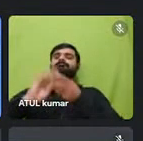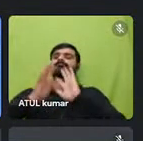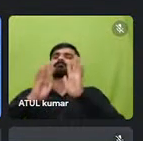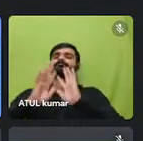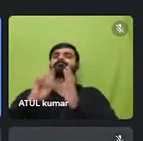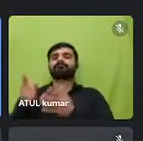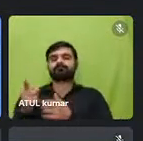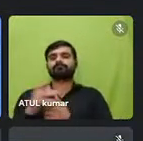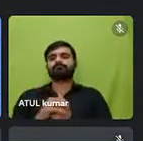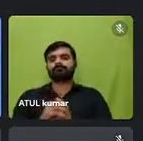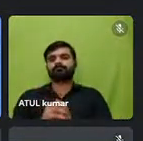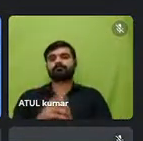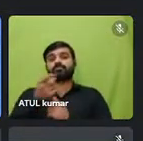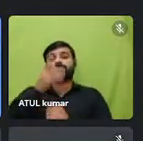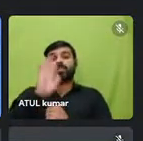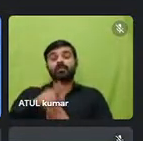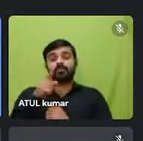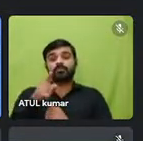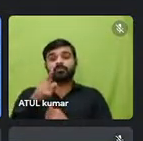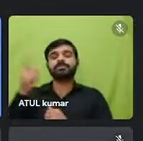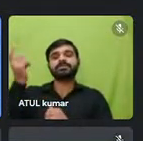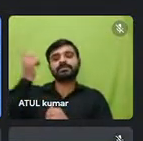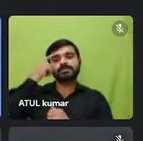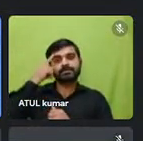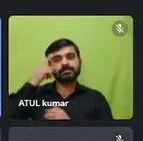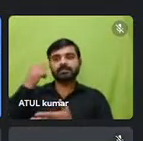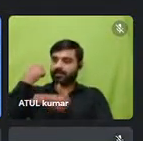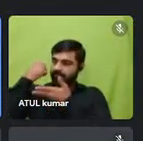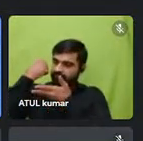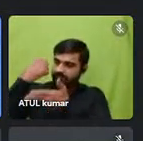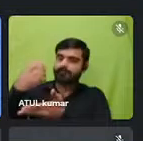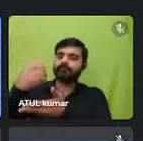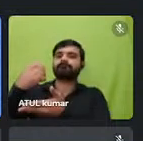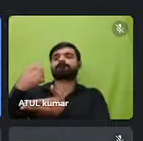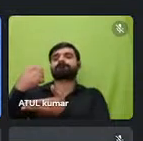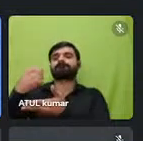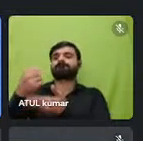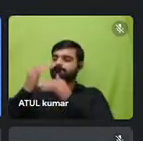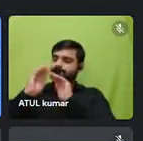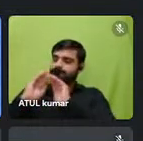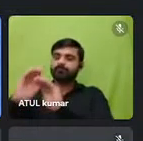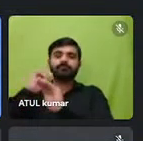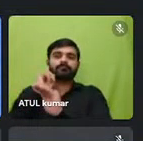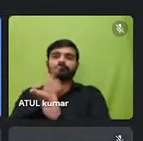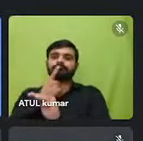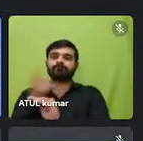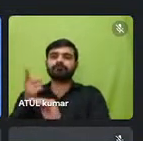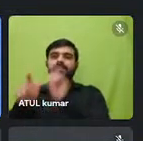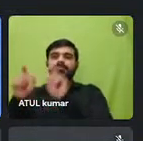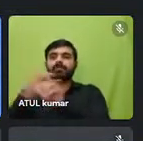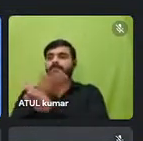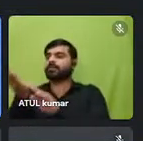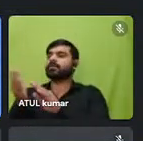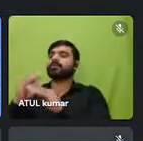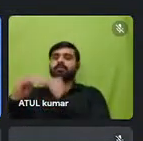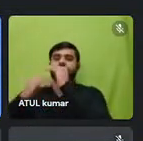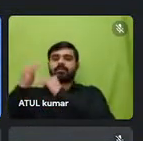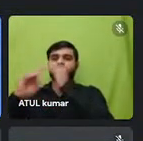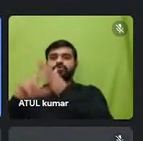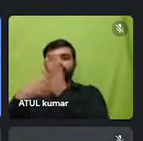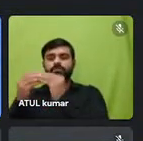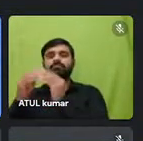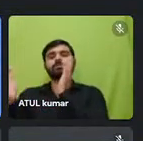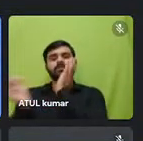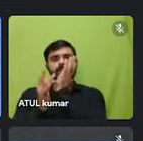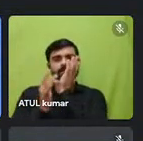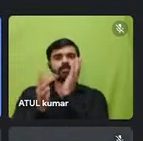scholars. You have to think about funding support for deaf people to develop careers in